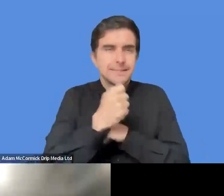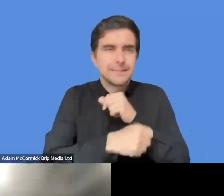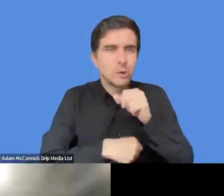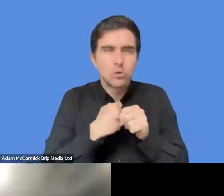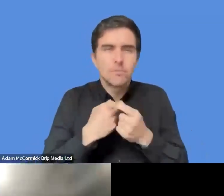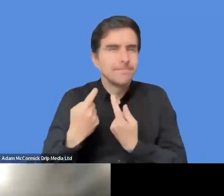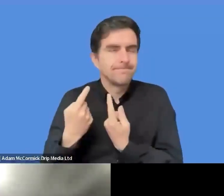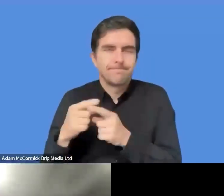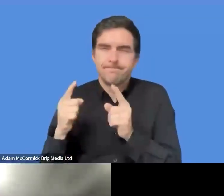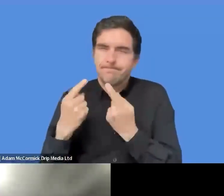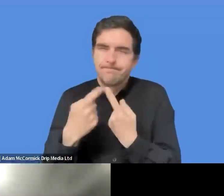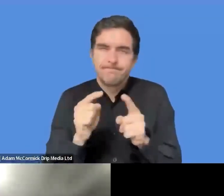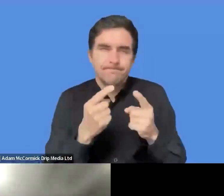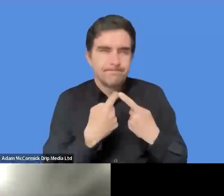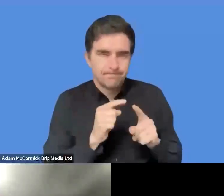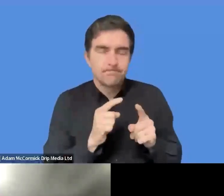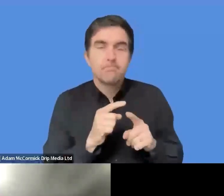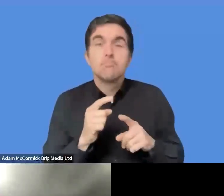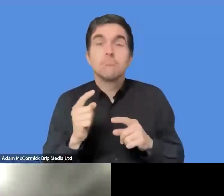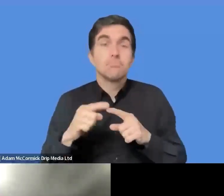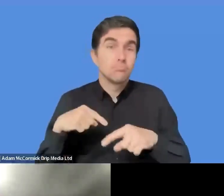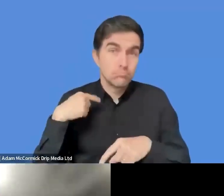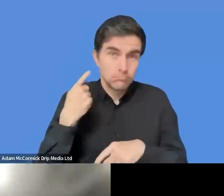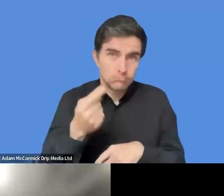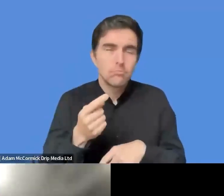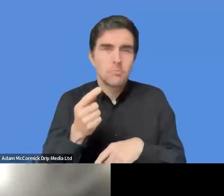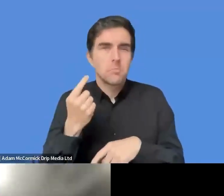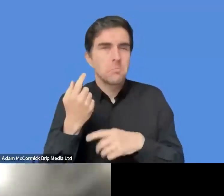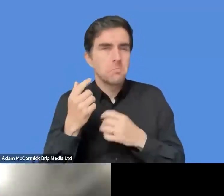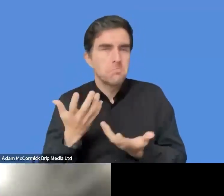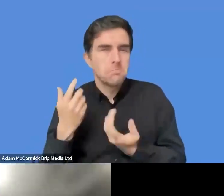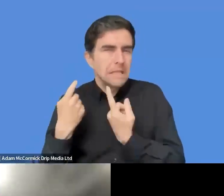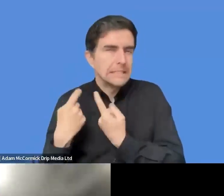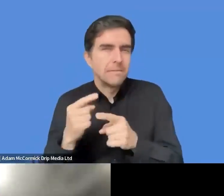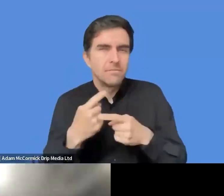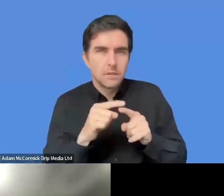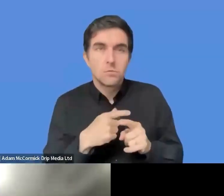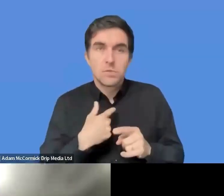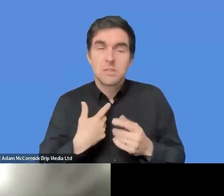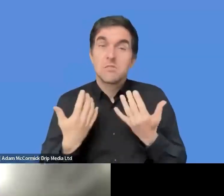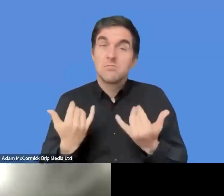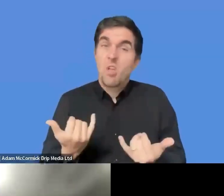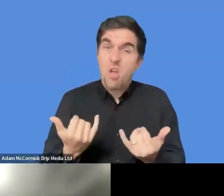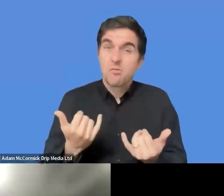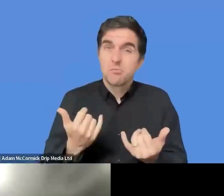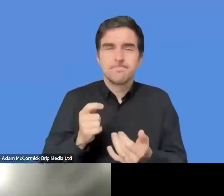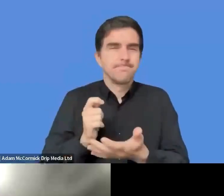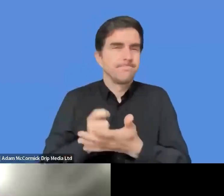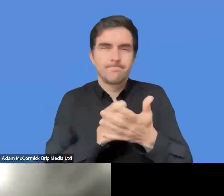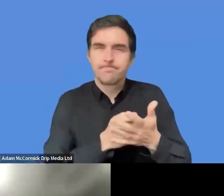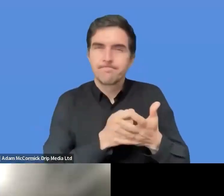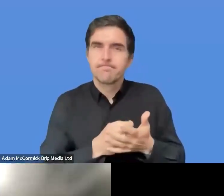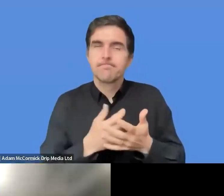well. So we currently charge in kwatas, which can be converted basically, and then